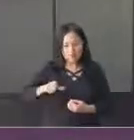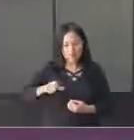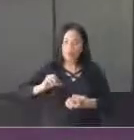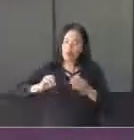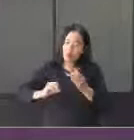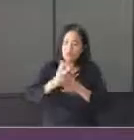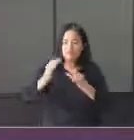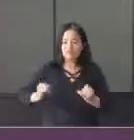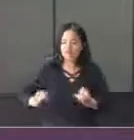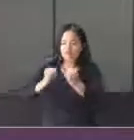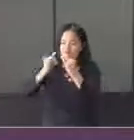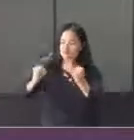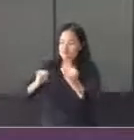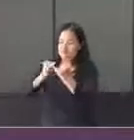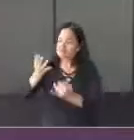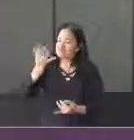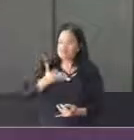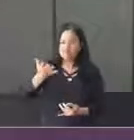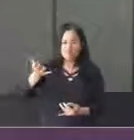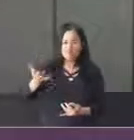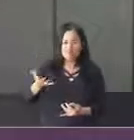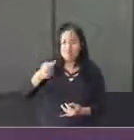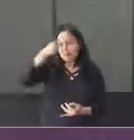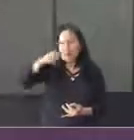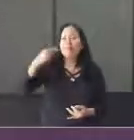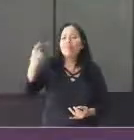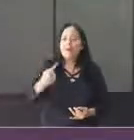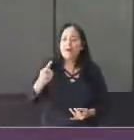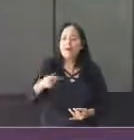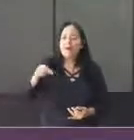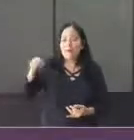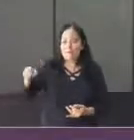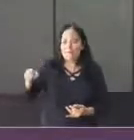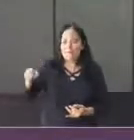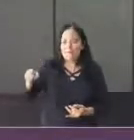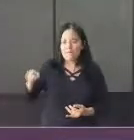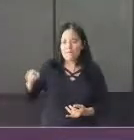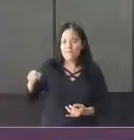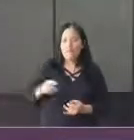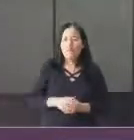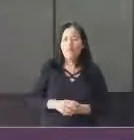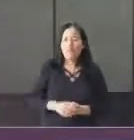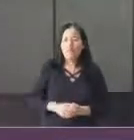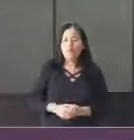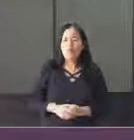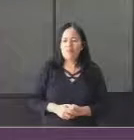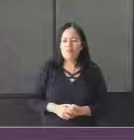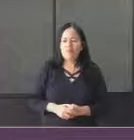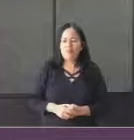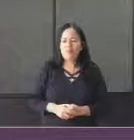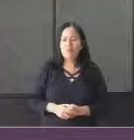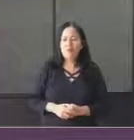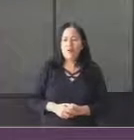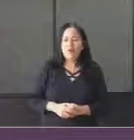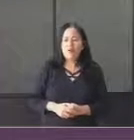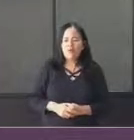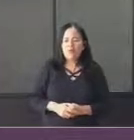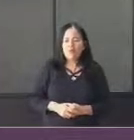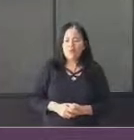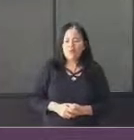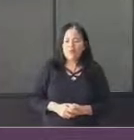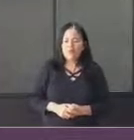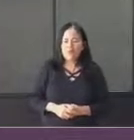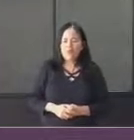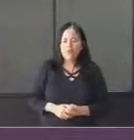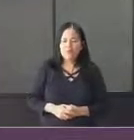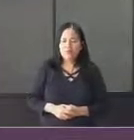new institutions in order to fight something which is, as part